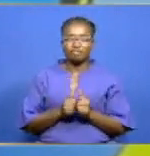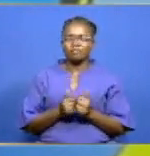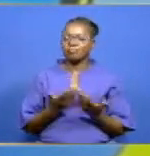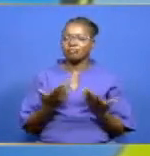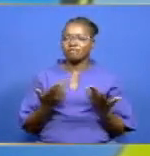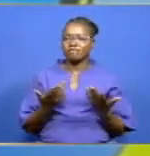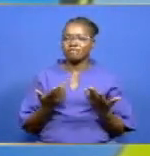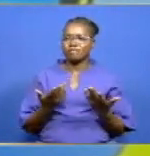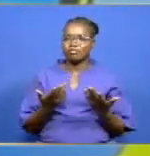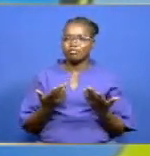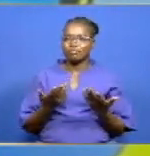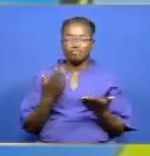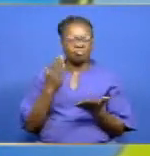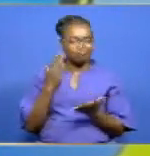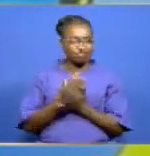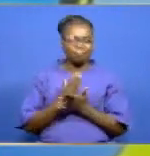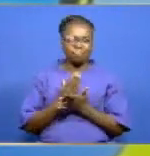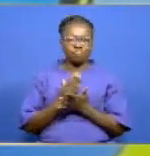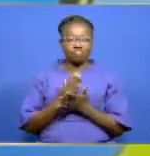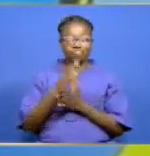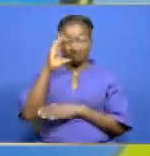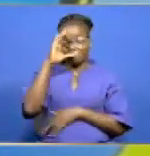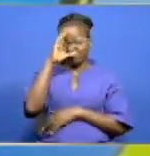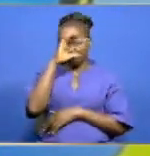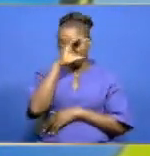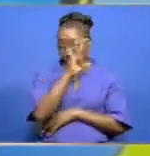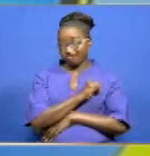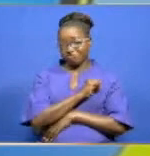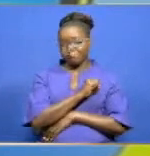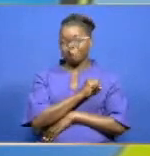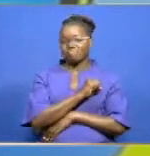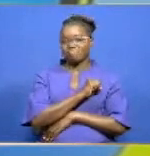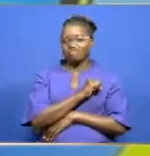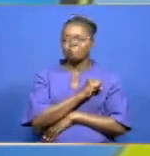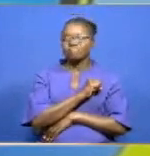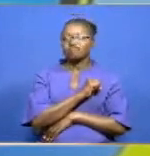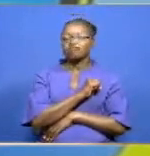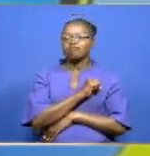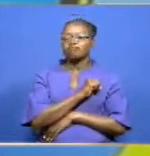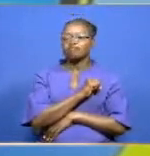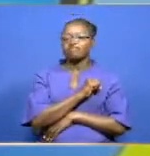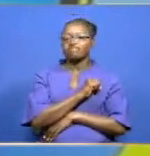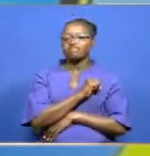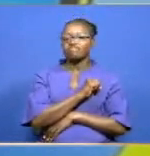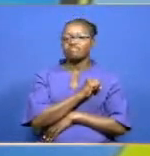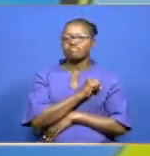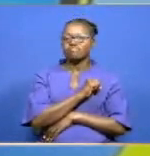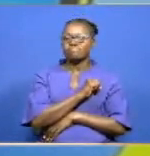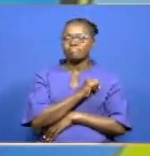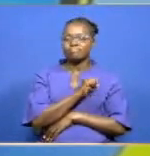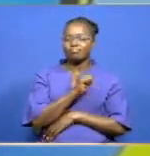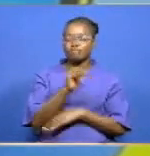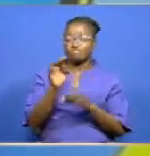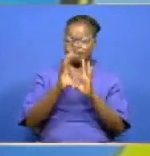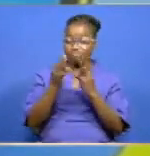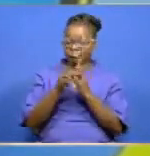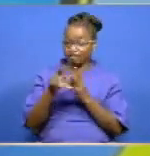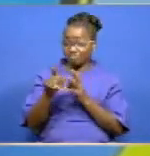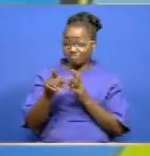truly truly truly we will truly miss him and may so rest in peace and God give the family comfort